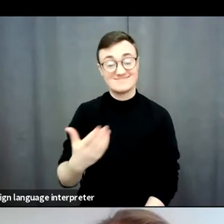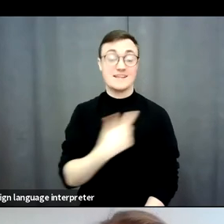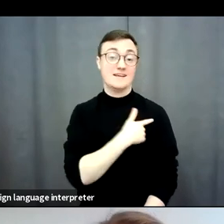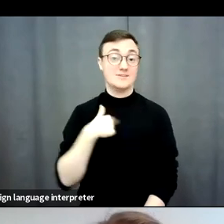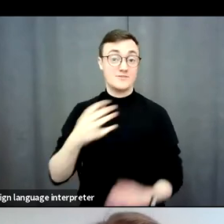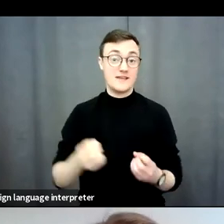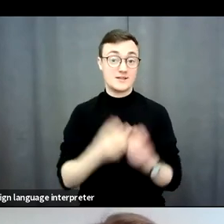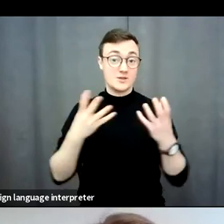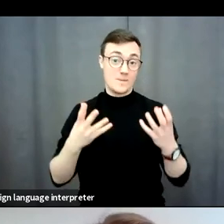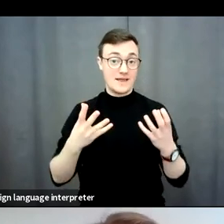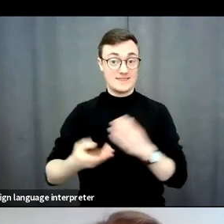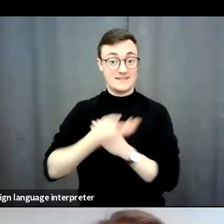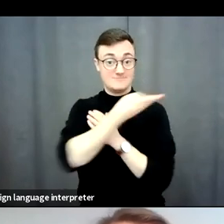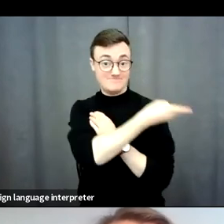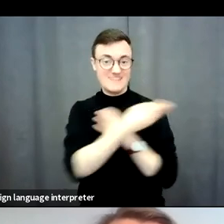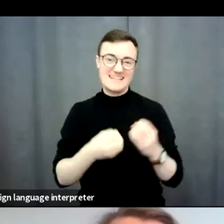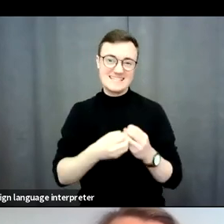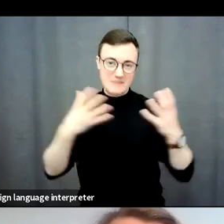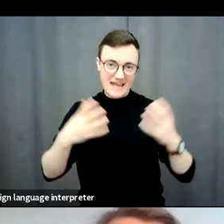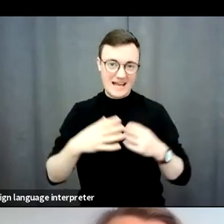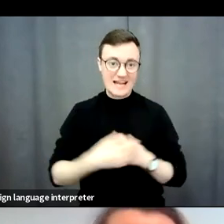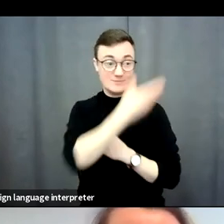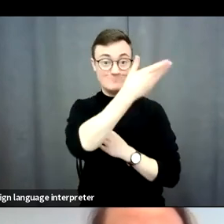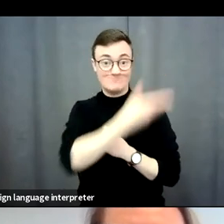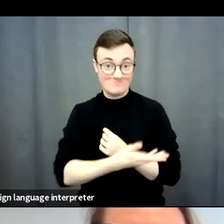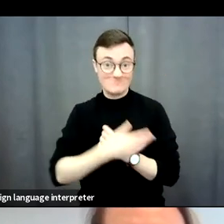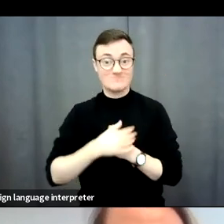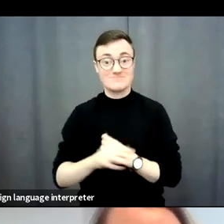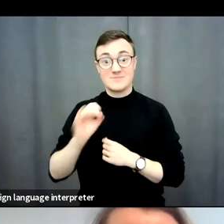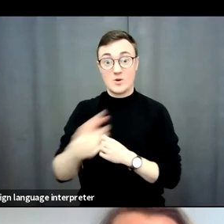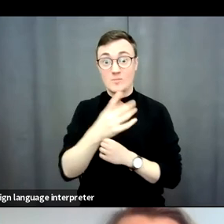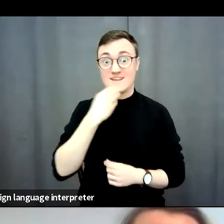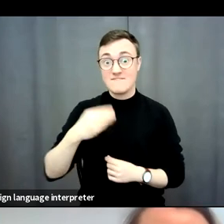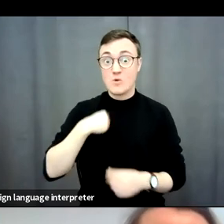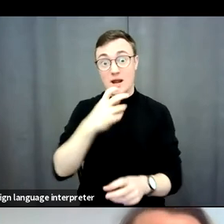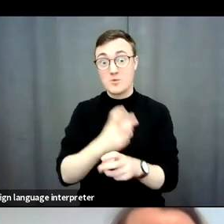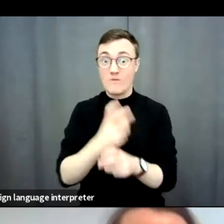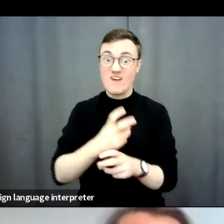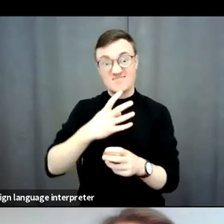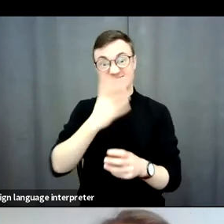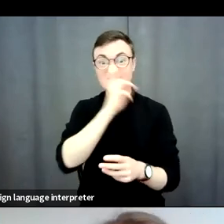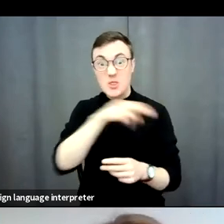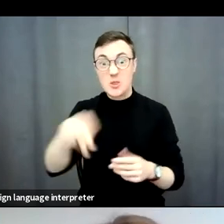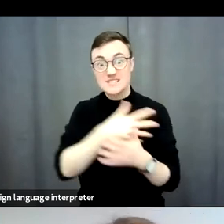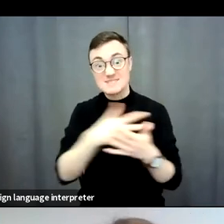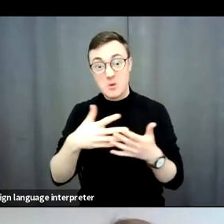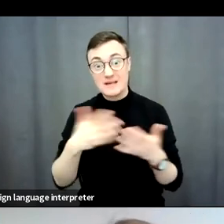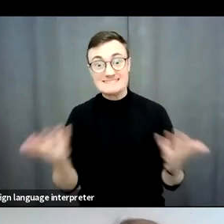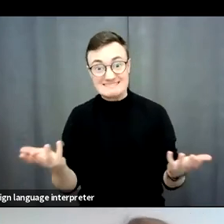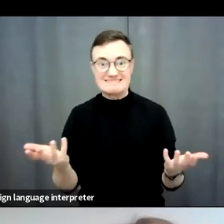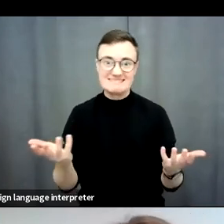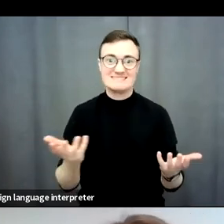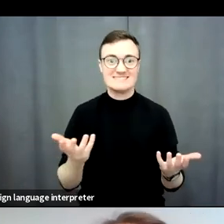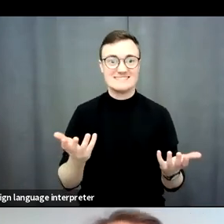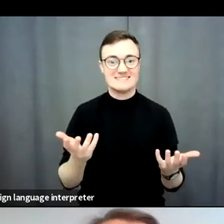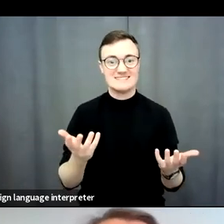I mean, if some of you dare to try it out in Norwegian or confident enough in Norwegian or Swedish